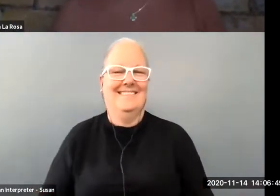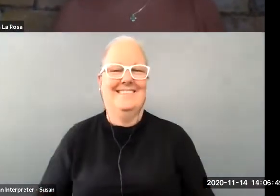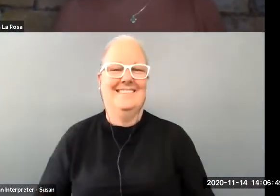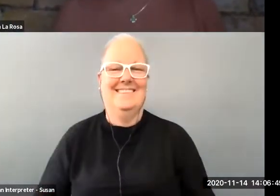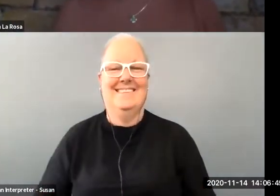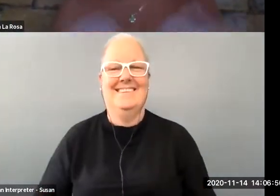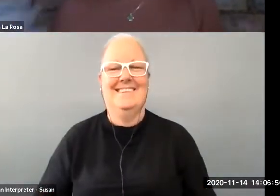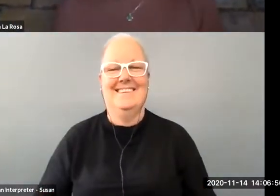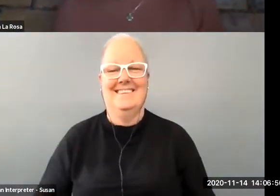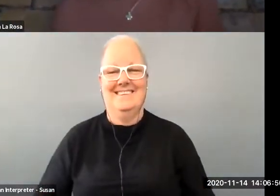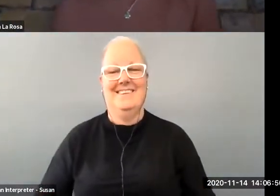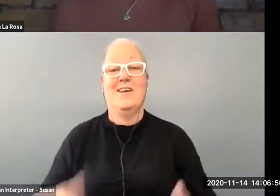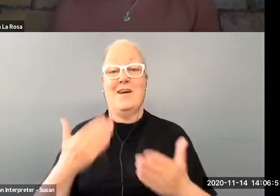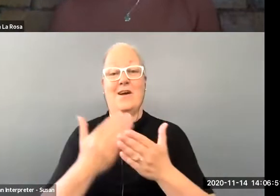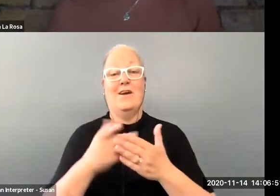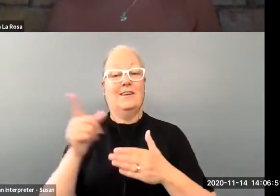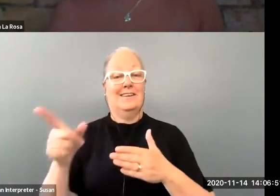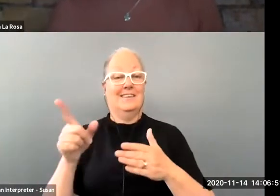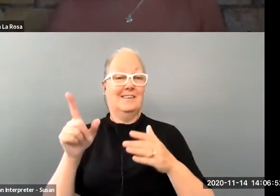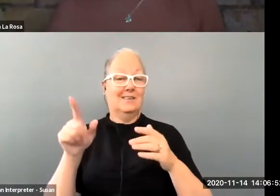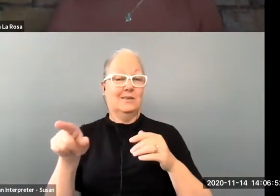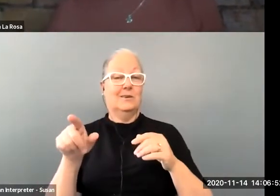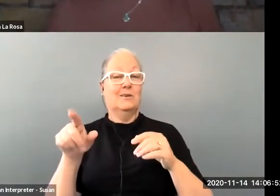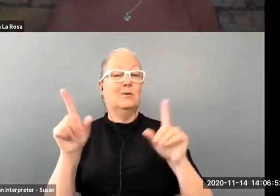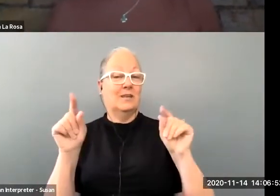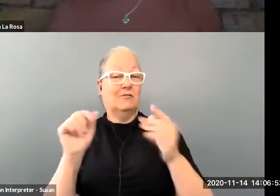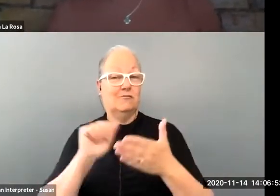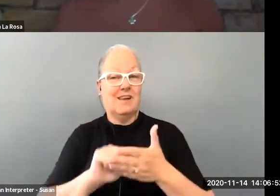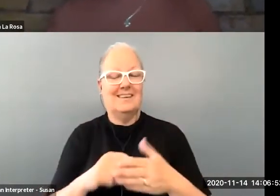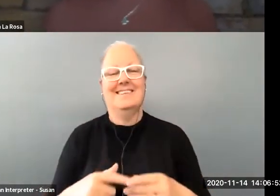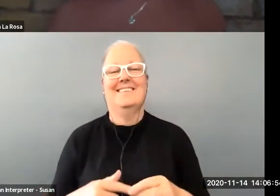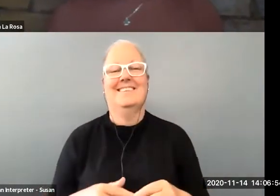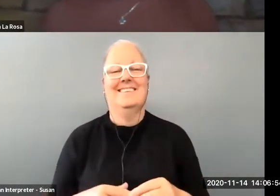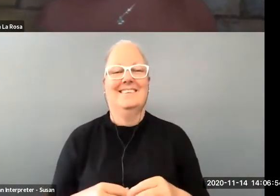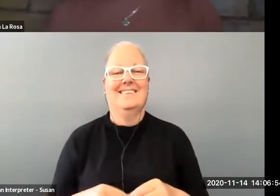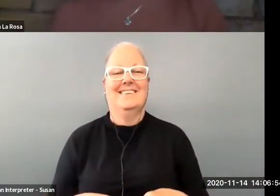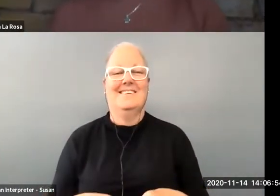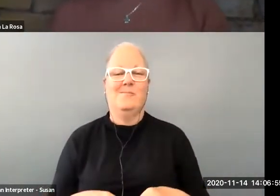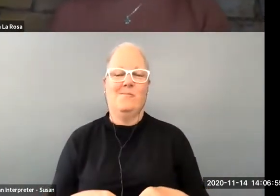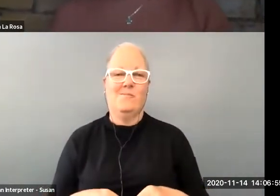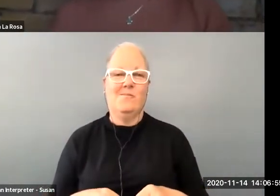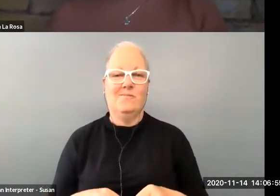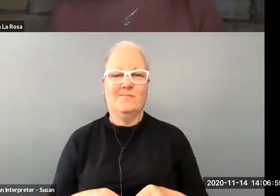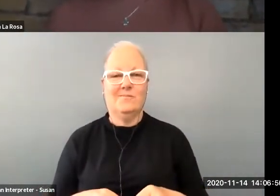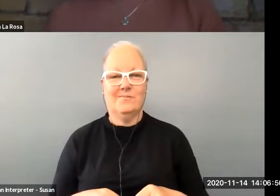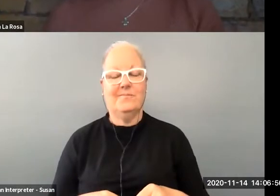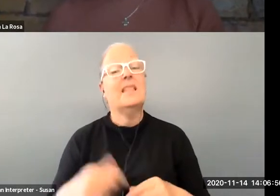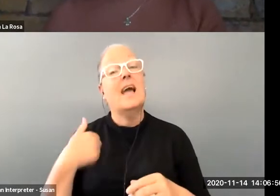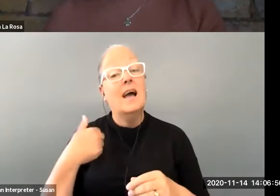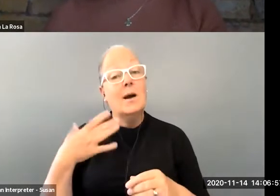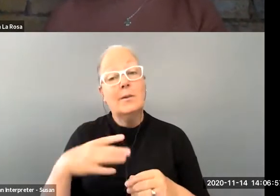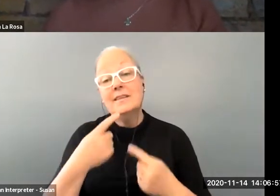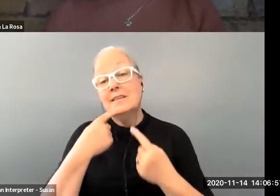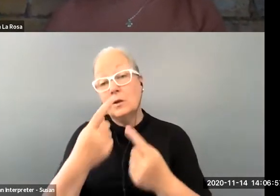She's one of the good ones on Twitter. That's the brand you were going for, but that's what but I do want to say on the